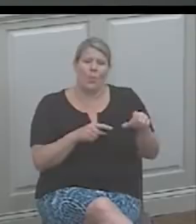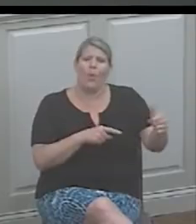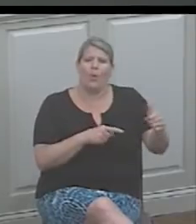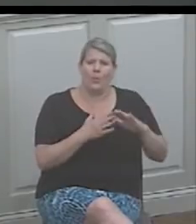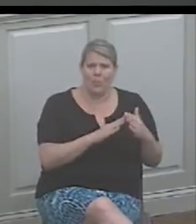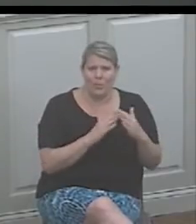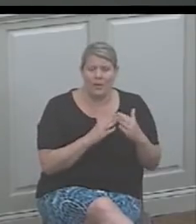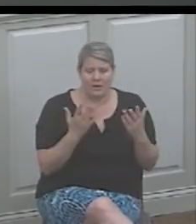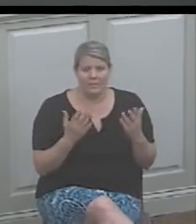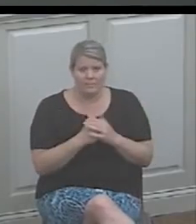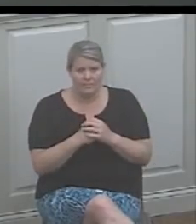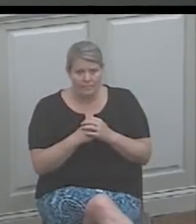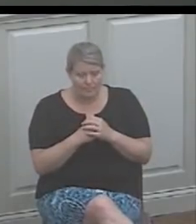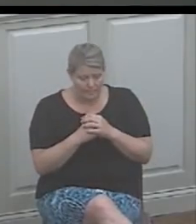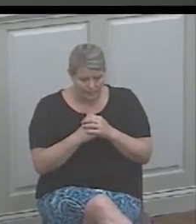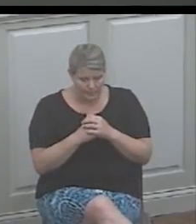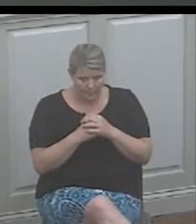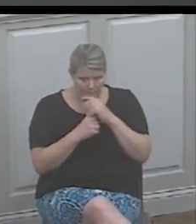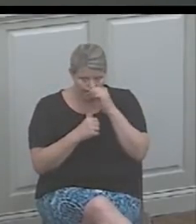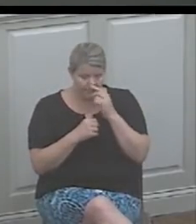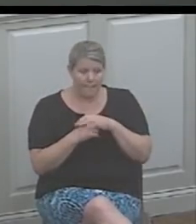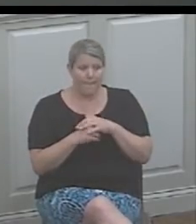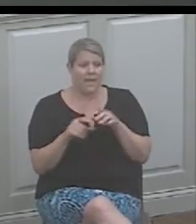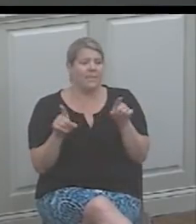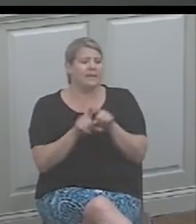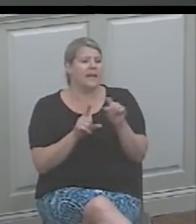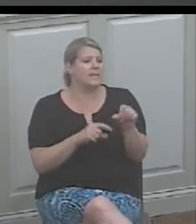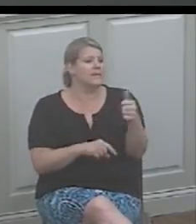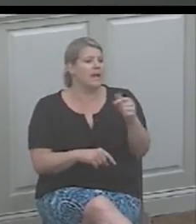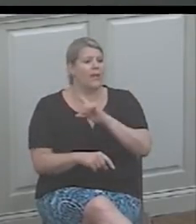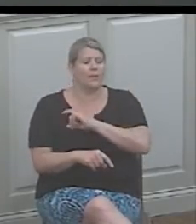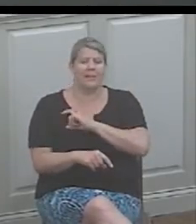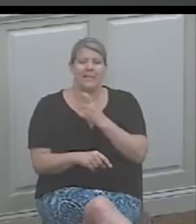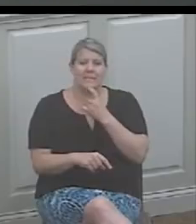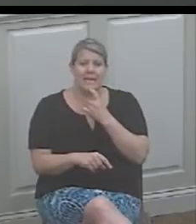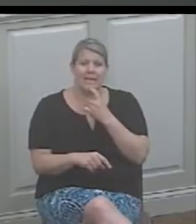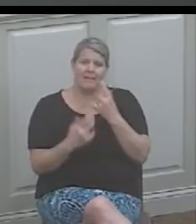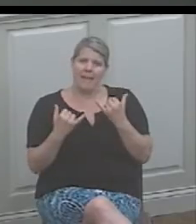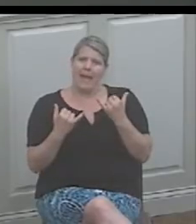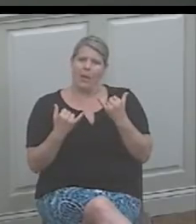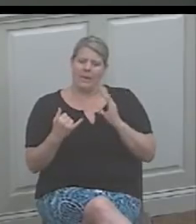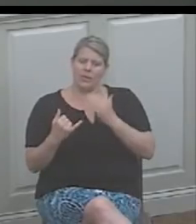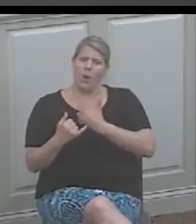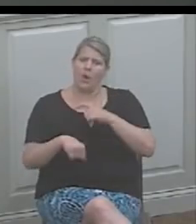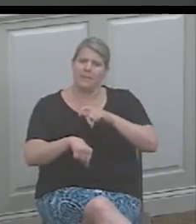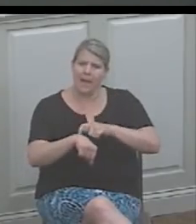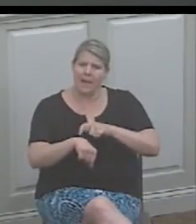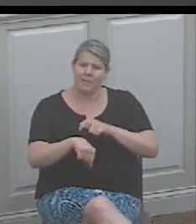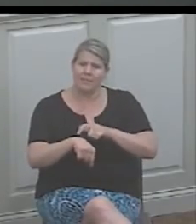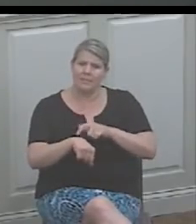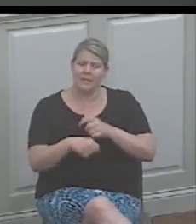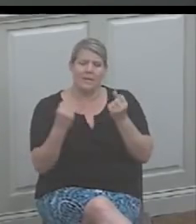I would just like Chase said, it's our time. We're losing